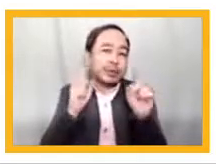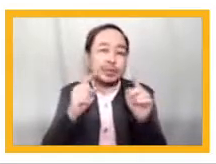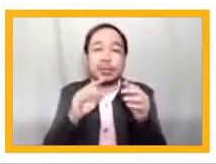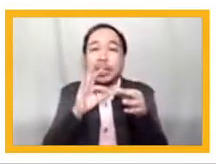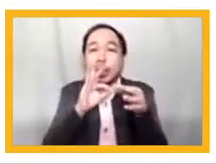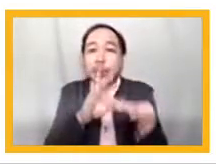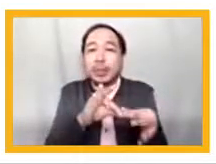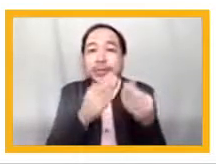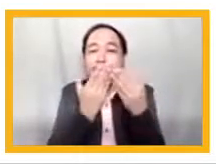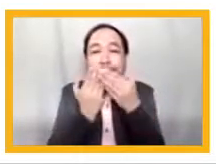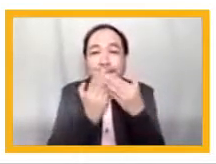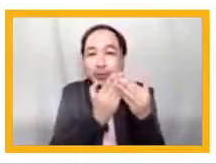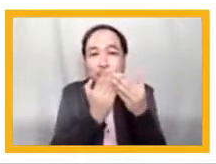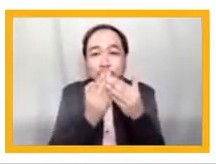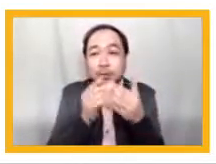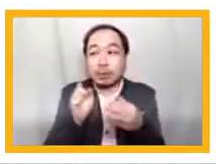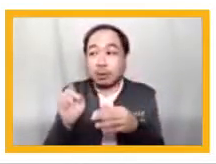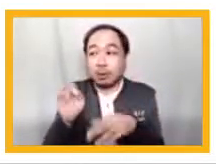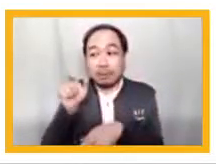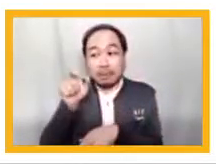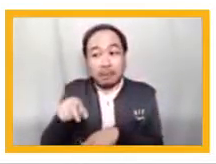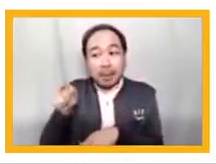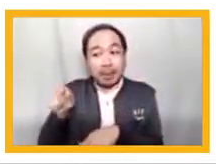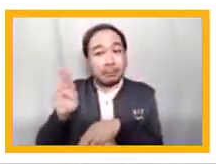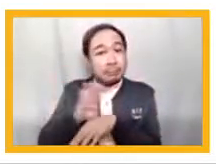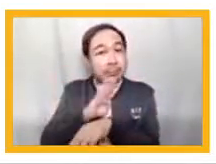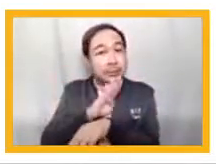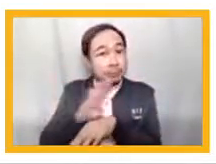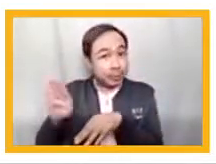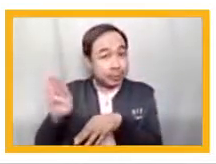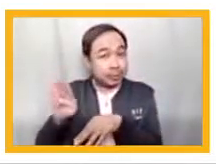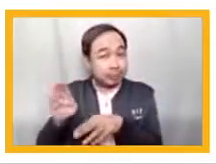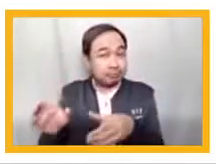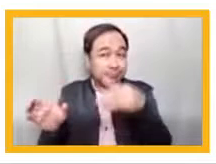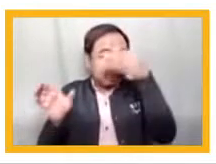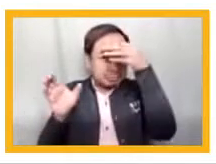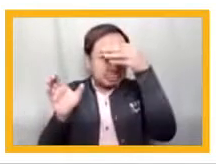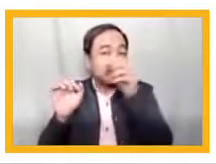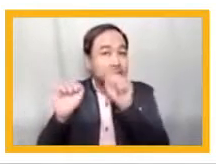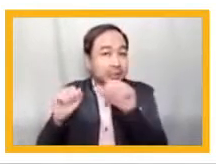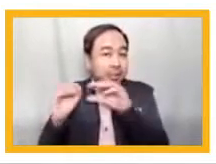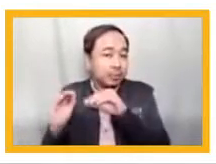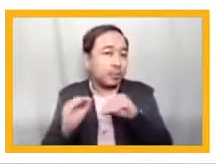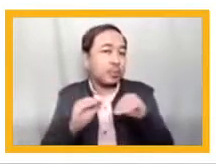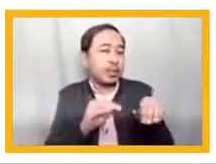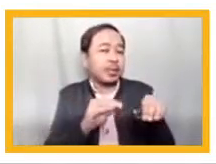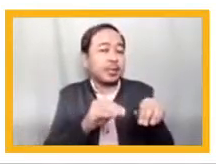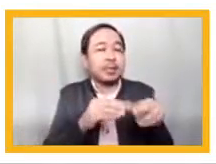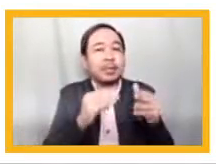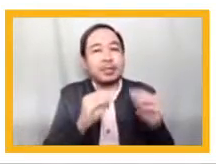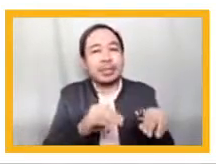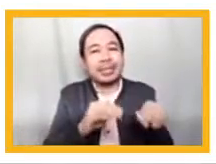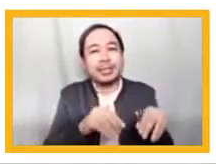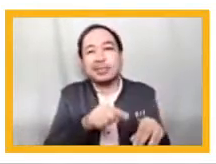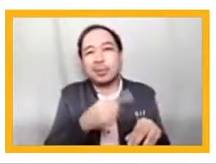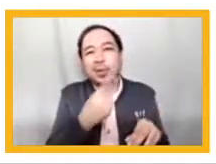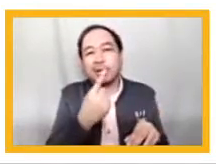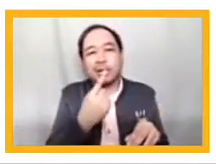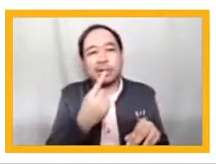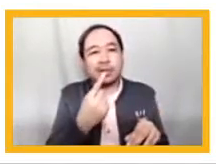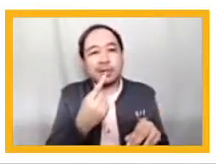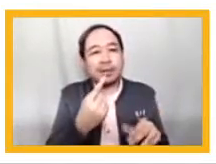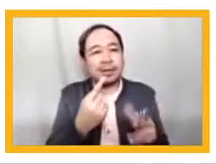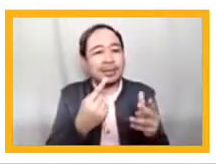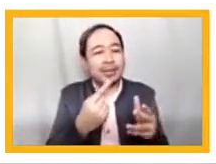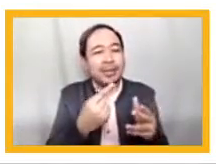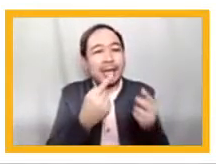entrepreneur can be the trainer for the young talents in university and school. And the